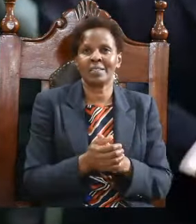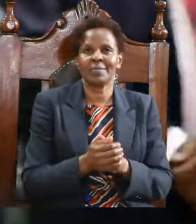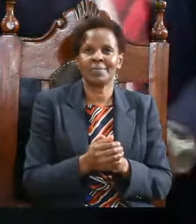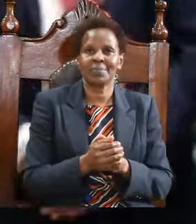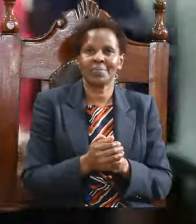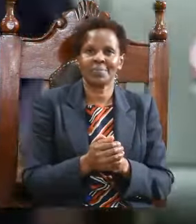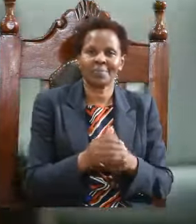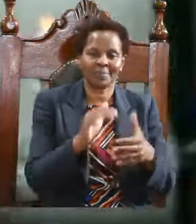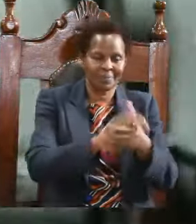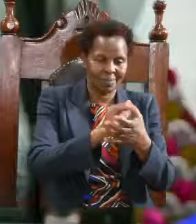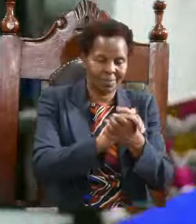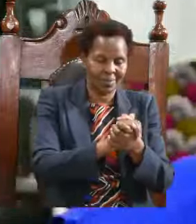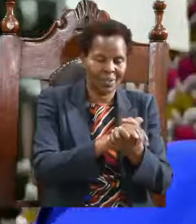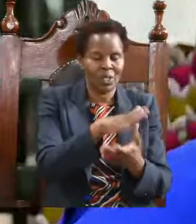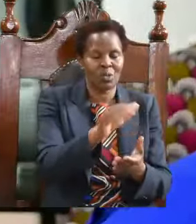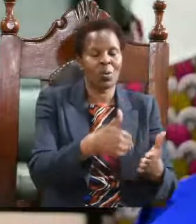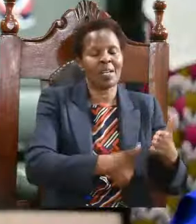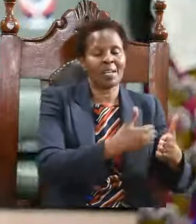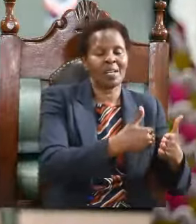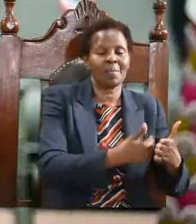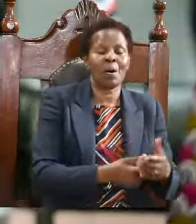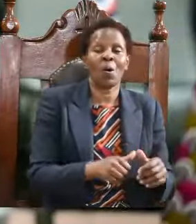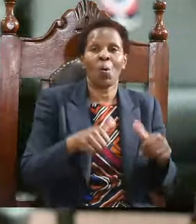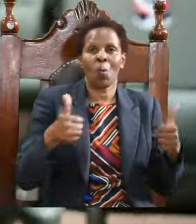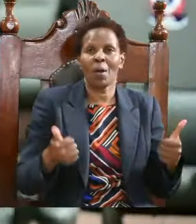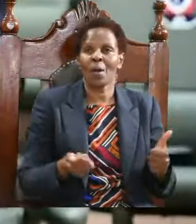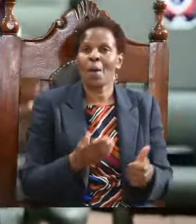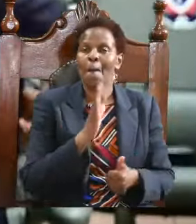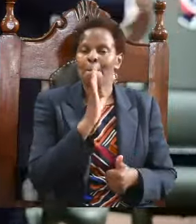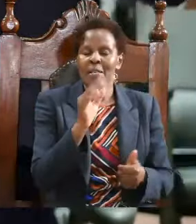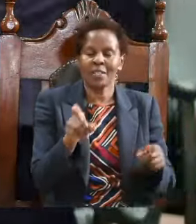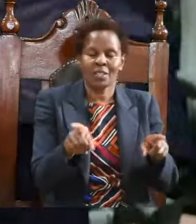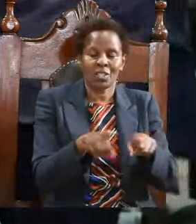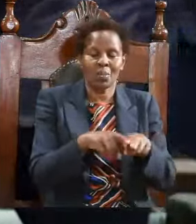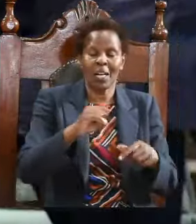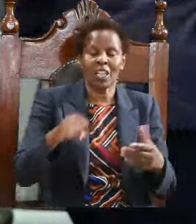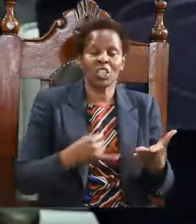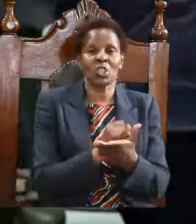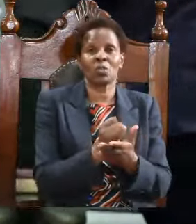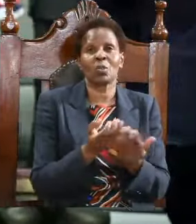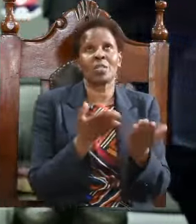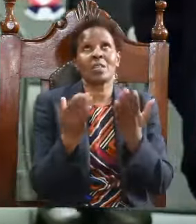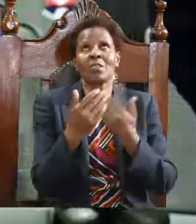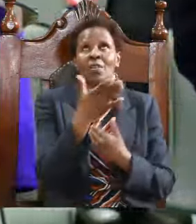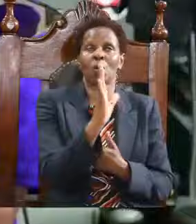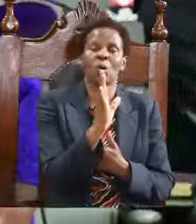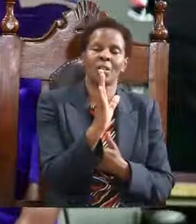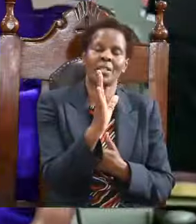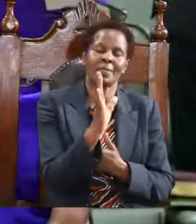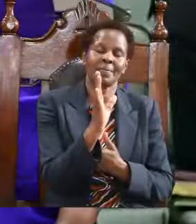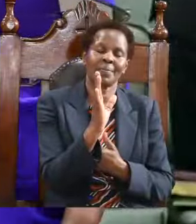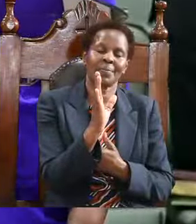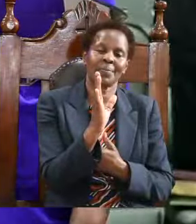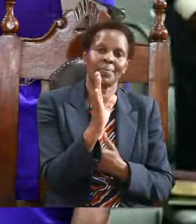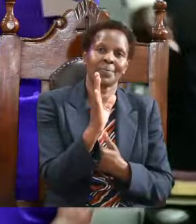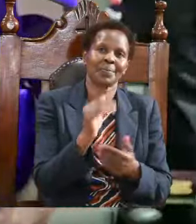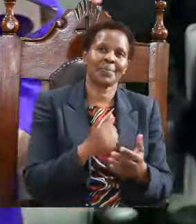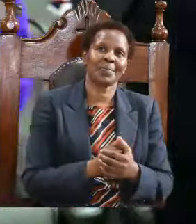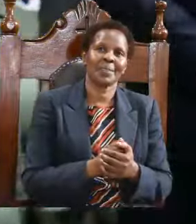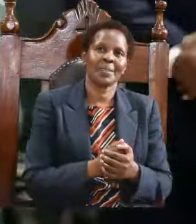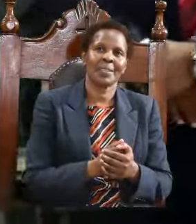Canaan. Greet your neighbor well. Mwambie, be like Joshua. Serve the Lord. Serve. Serve the